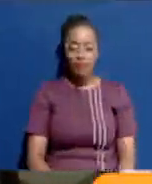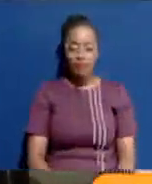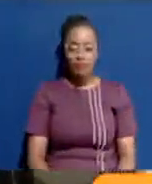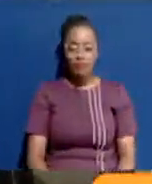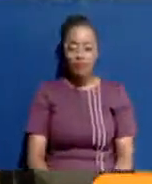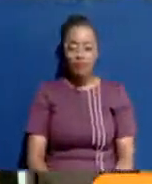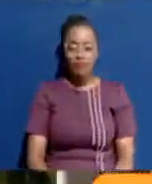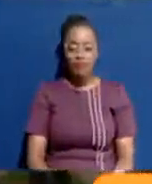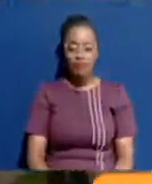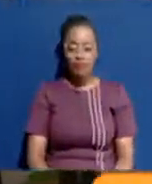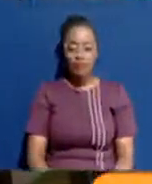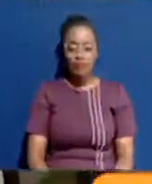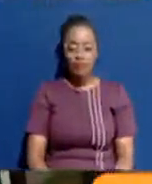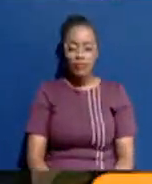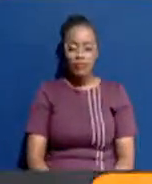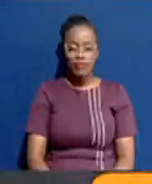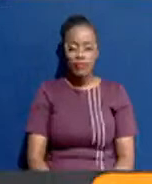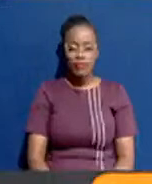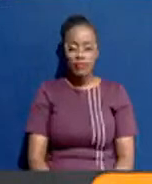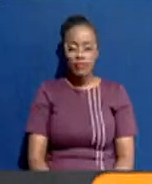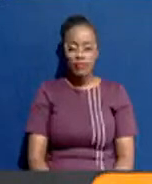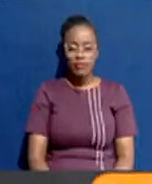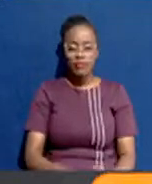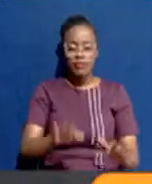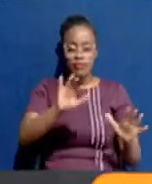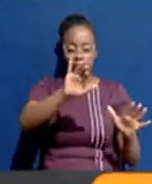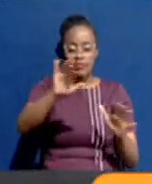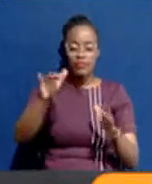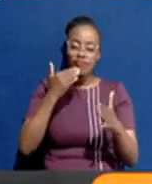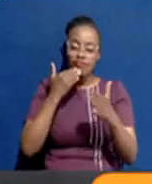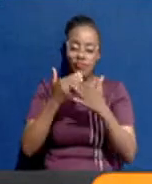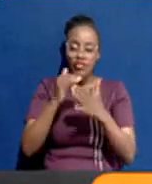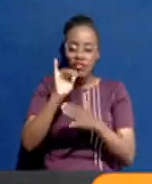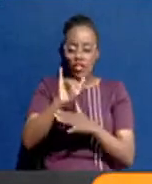TV, Nairobi. All right, Emily, thanks so much for that. Now, at the same time,